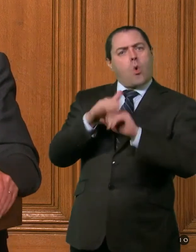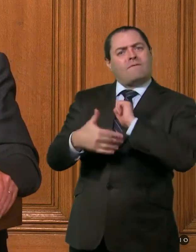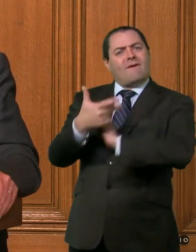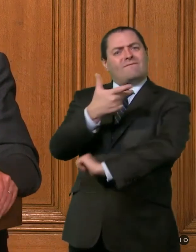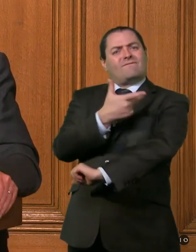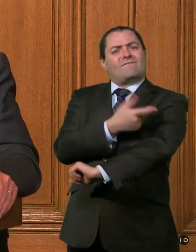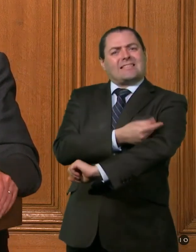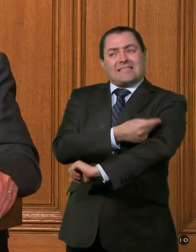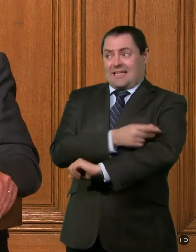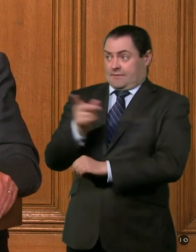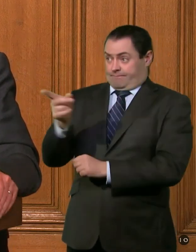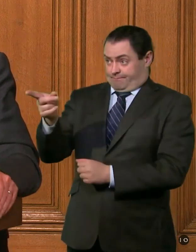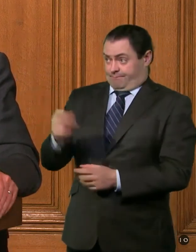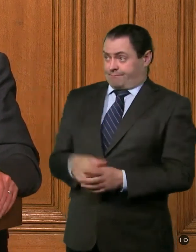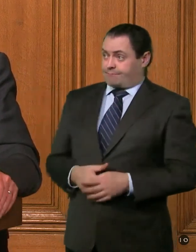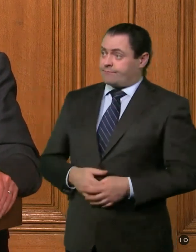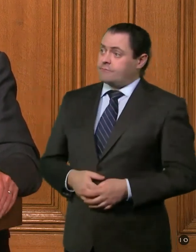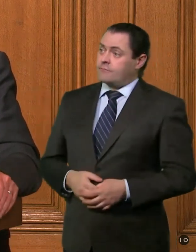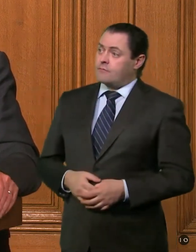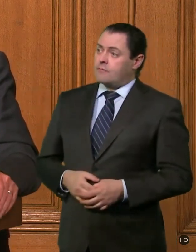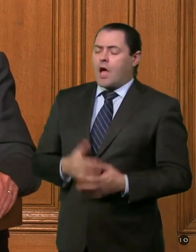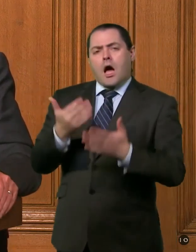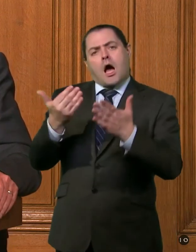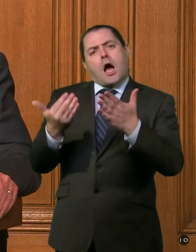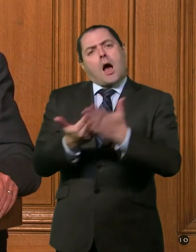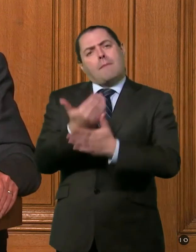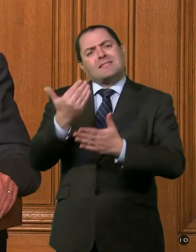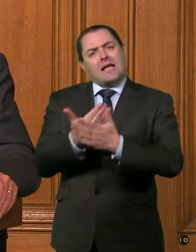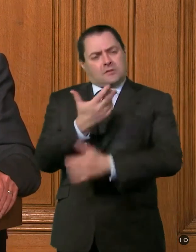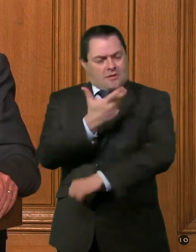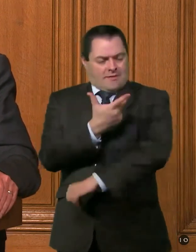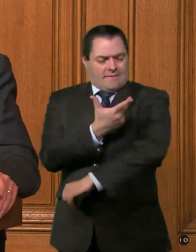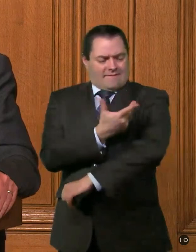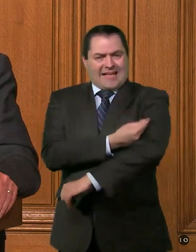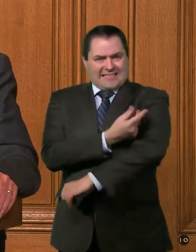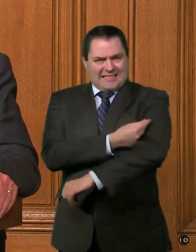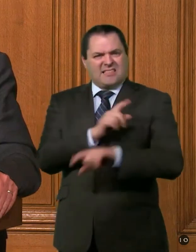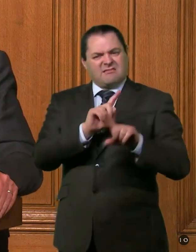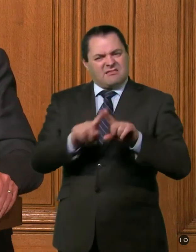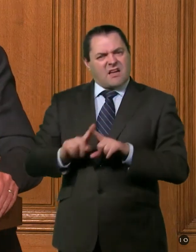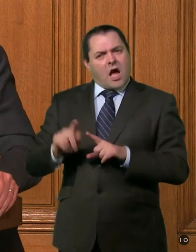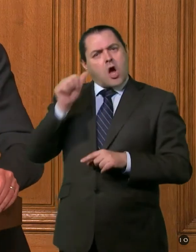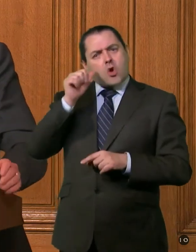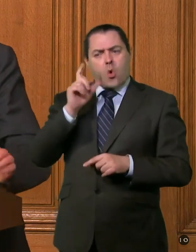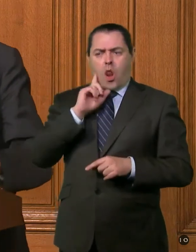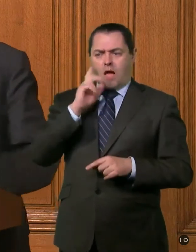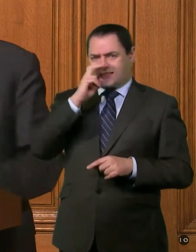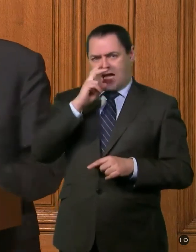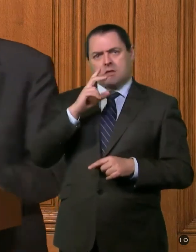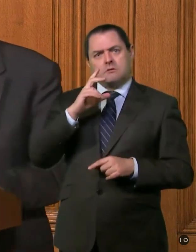things are with the epidemic, and Chris Whitty did a detailed one last night, but there were